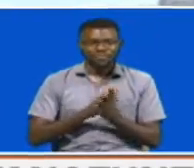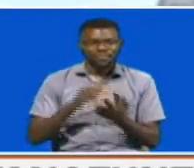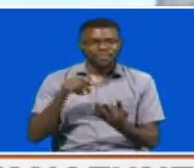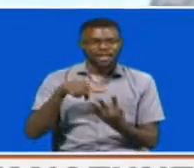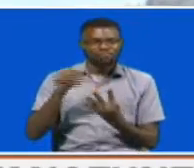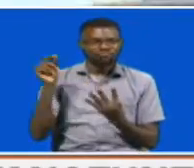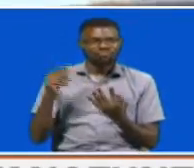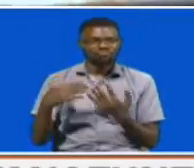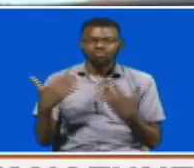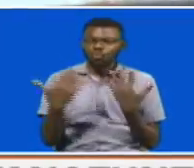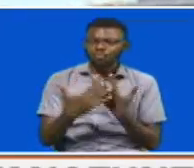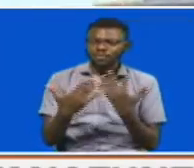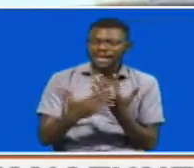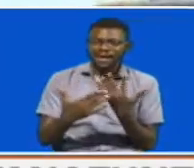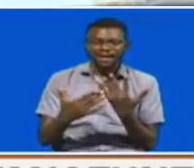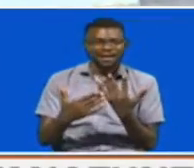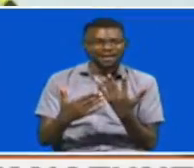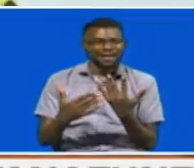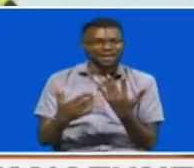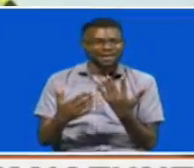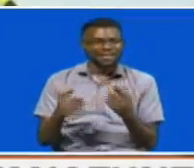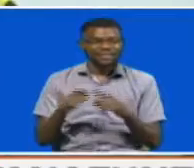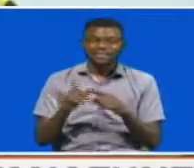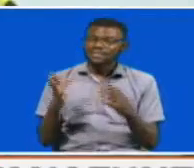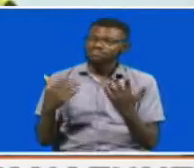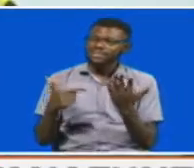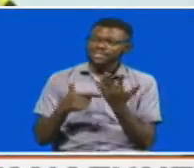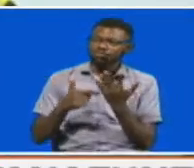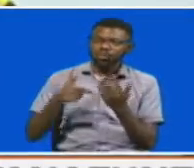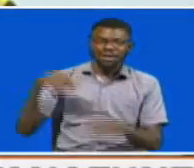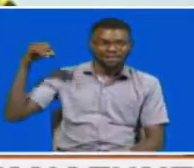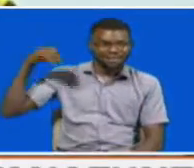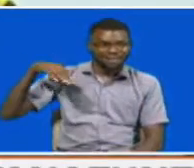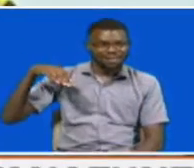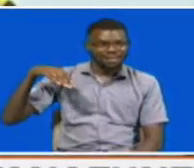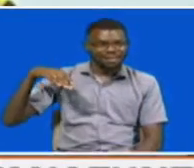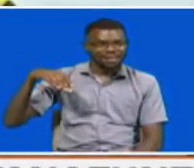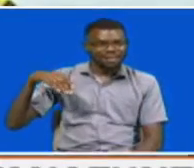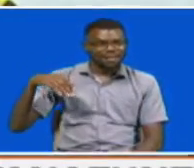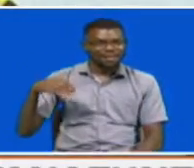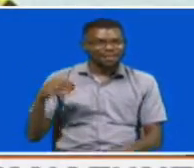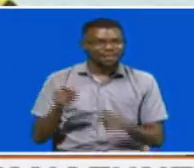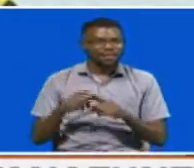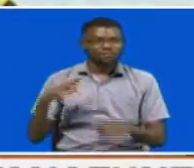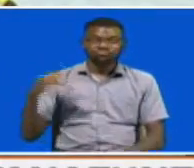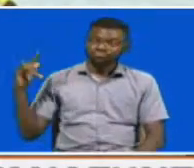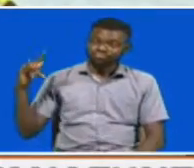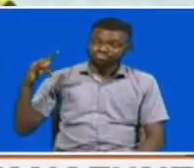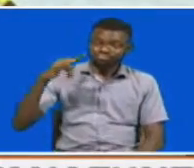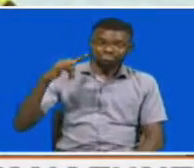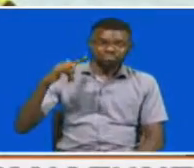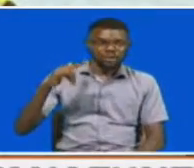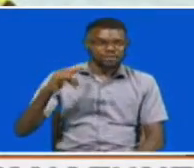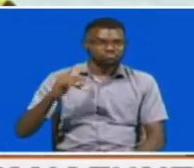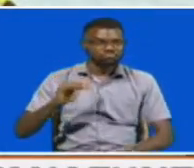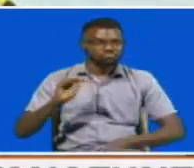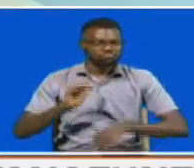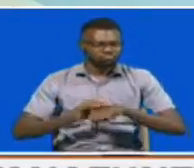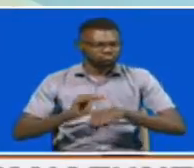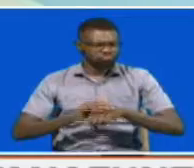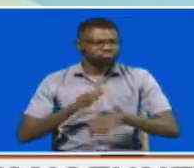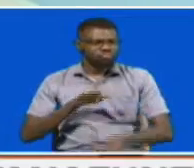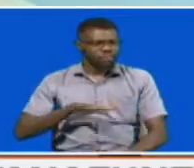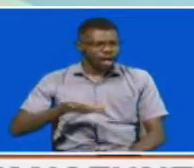aviation technology, and electrical technology. Aviation is a lucrative field, I can say.